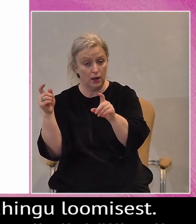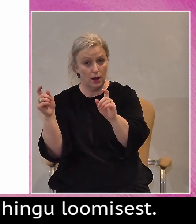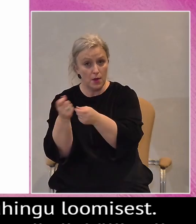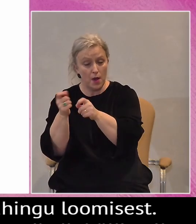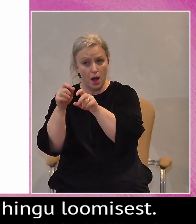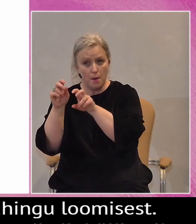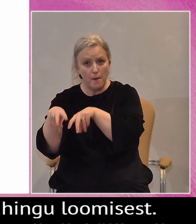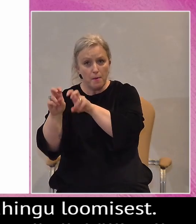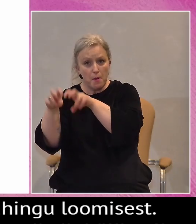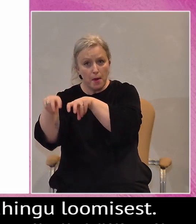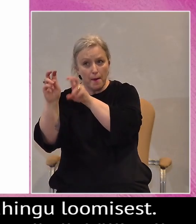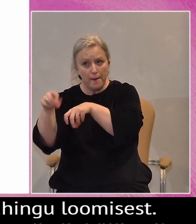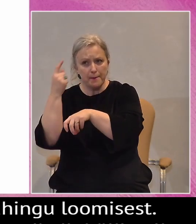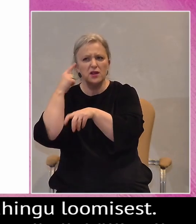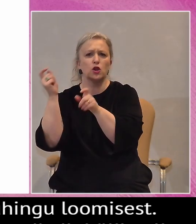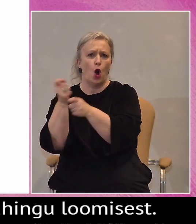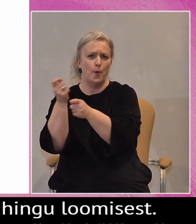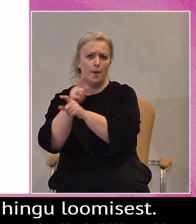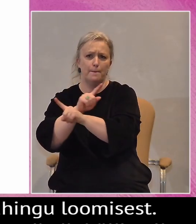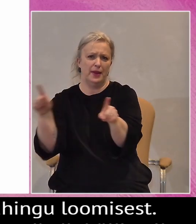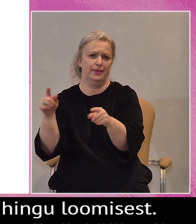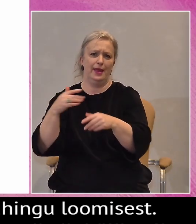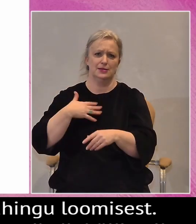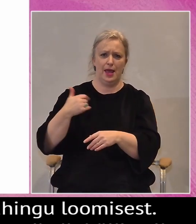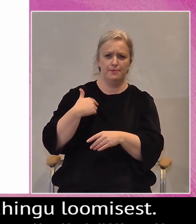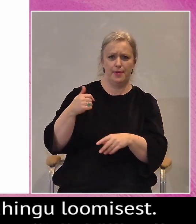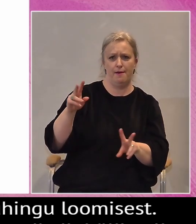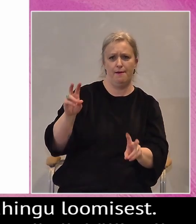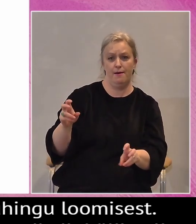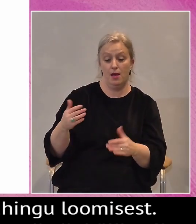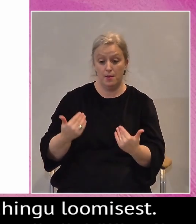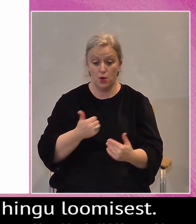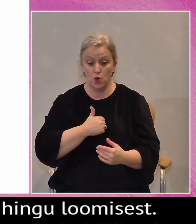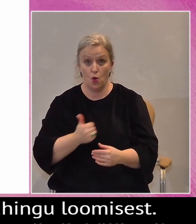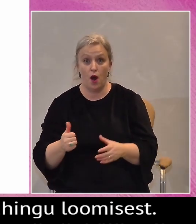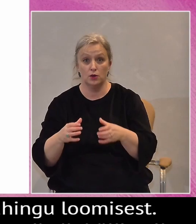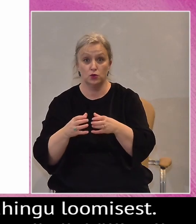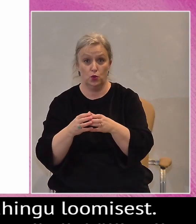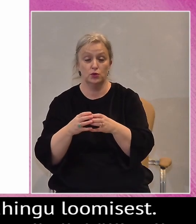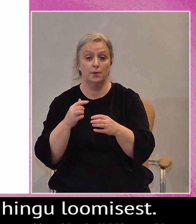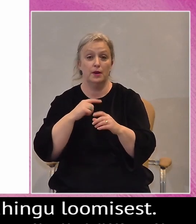to US medical students. When you hear hoofbeats, think horses, not zebras.